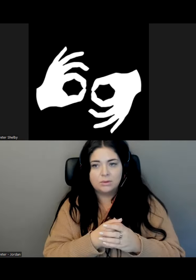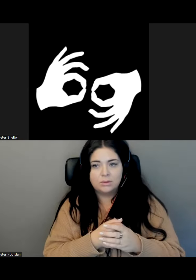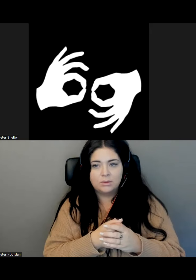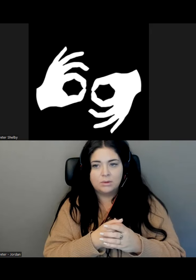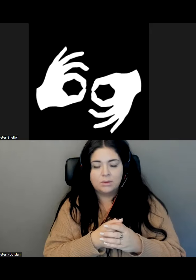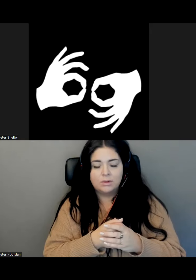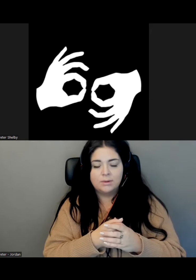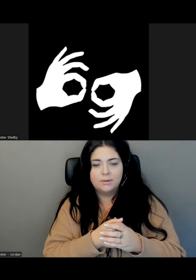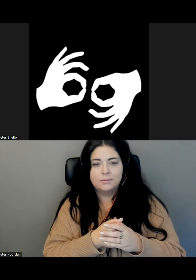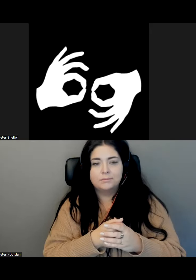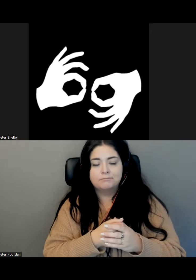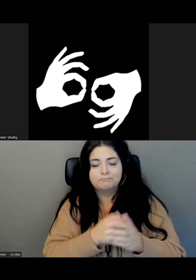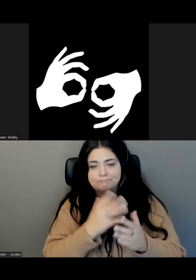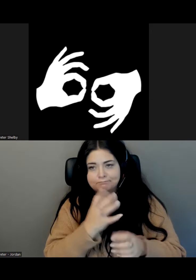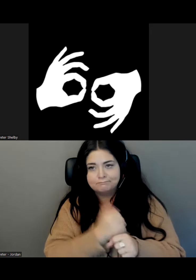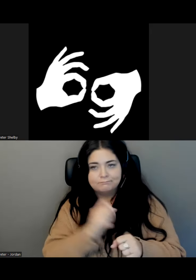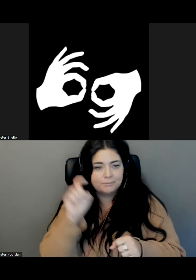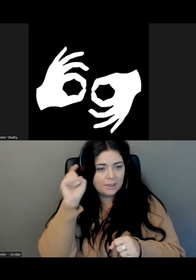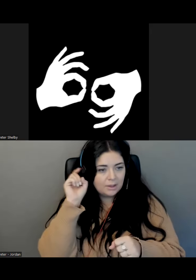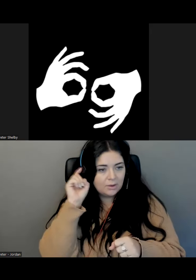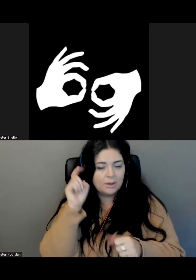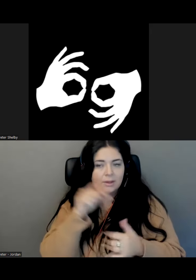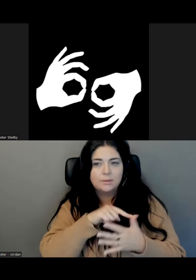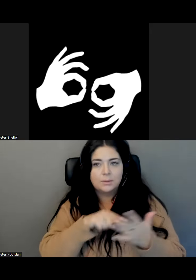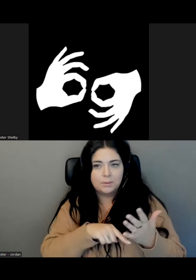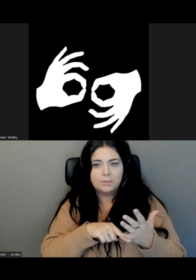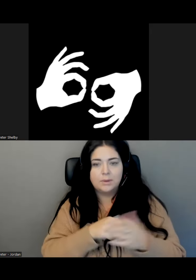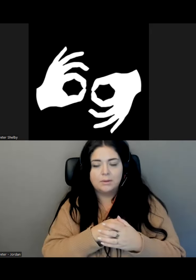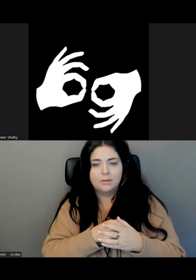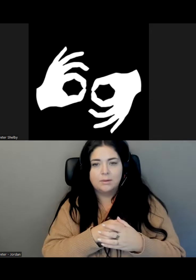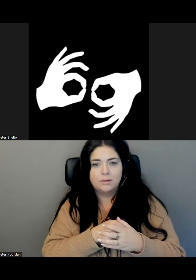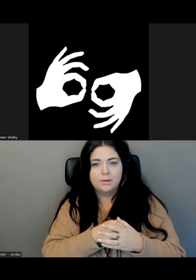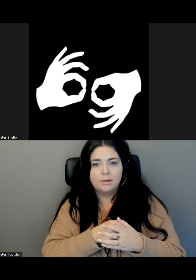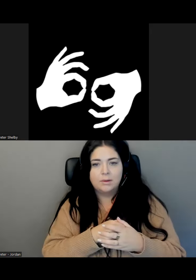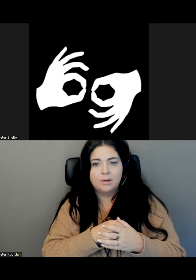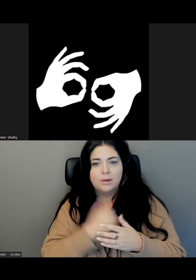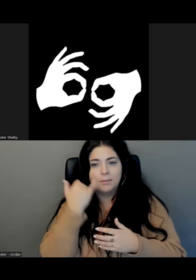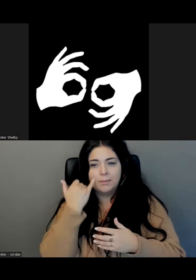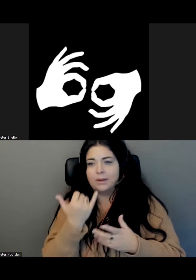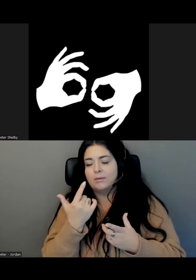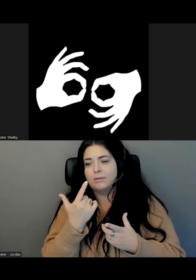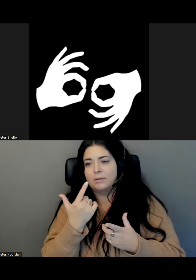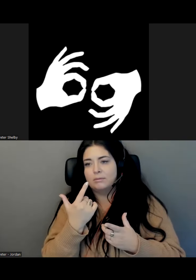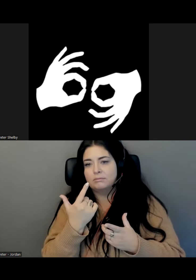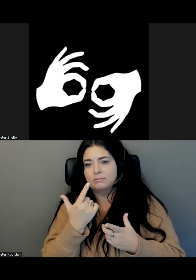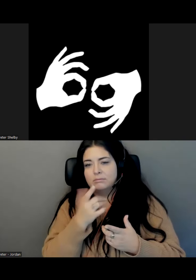lot, they're more likely to have a similar risk of mental decline to a person with normal hearing.